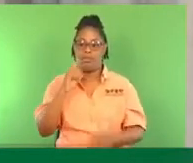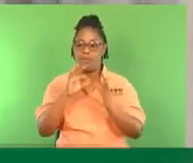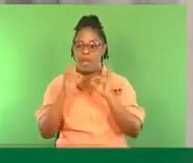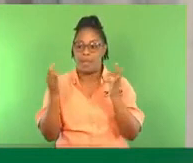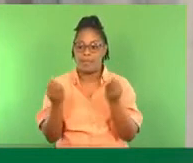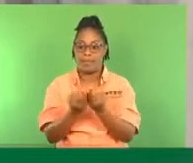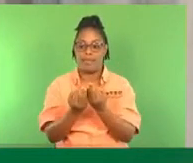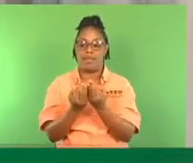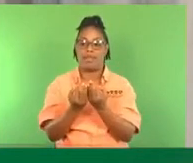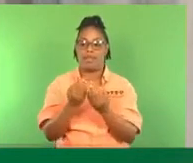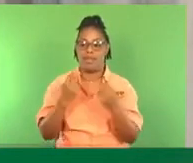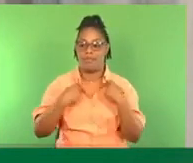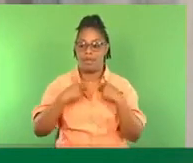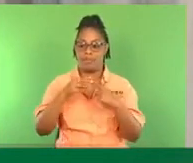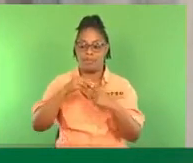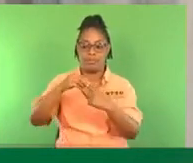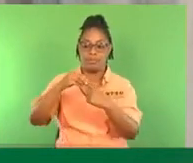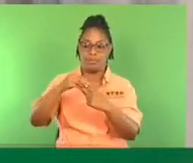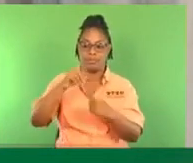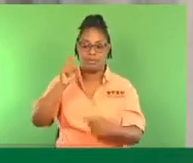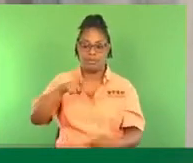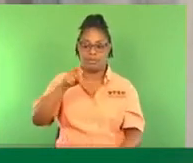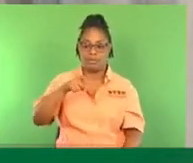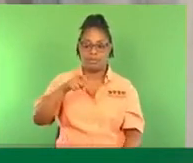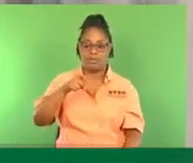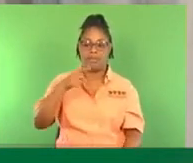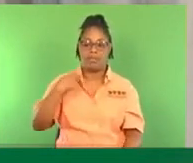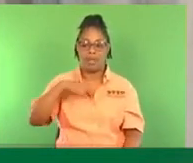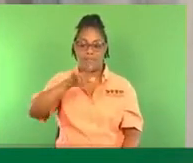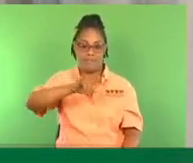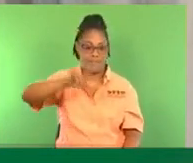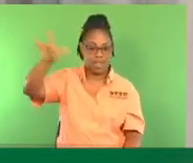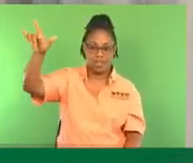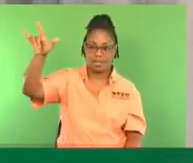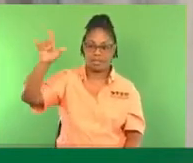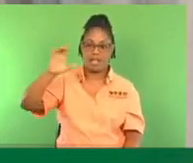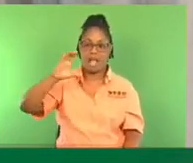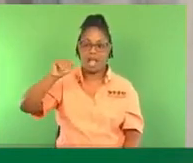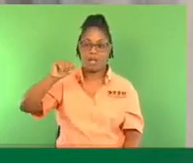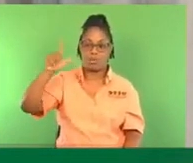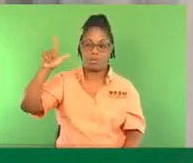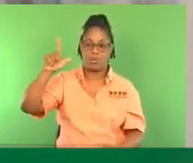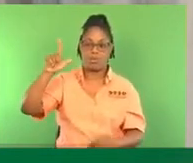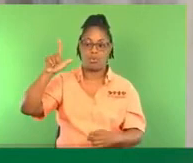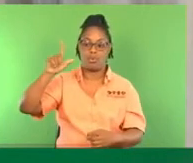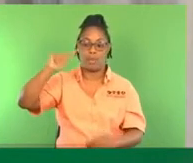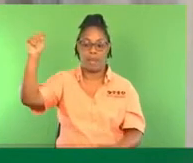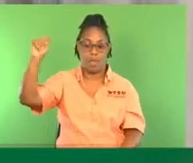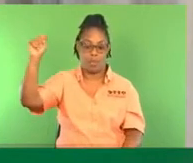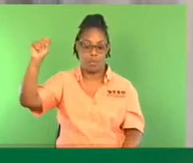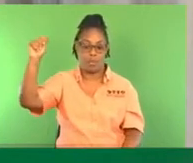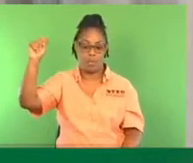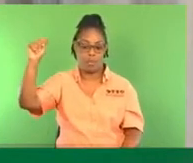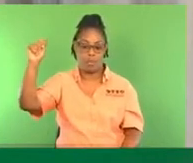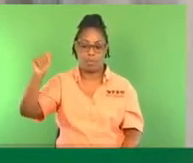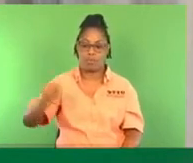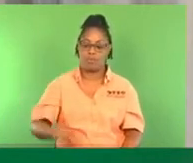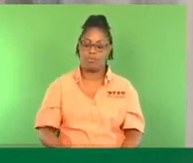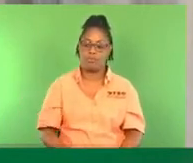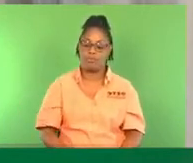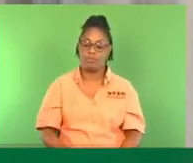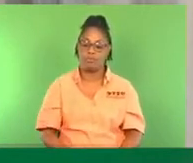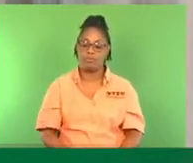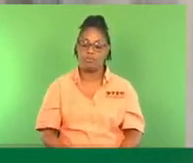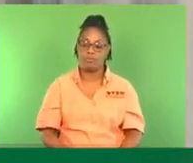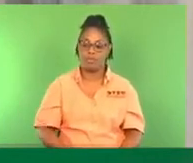Madam Speaker, traveling aboard a Caribbean Airlines flight from Tobago, captured the attention of the nation. The